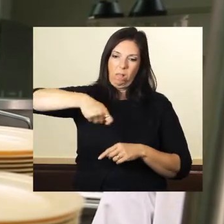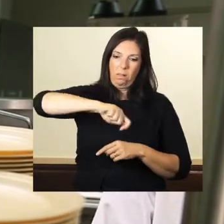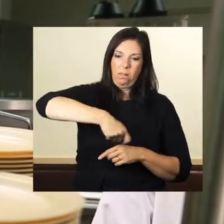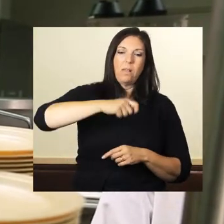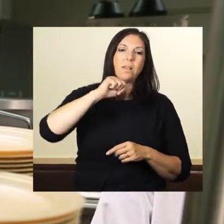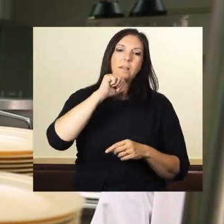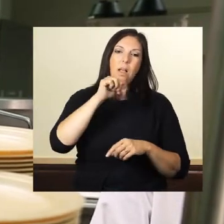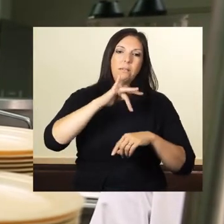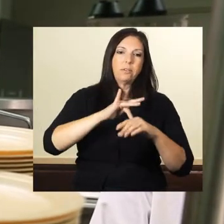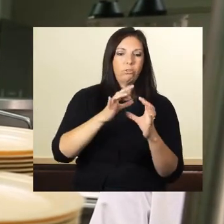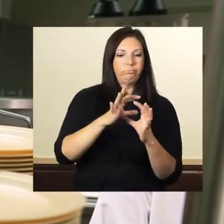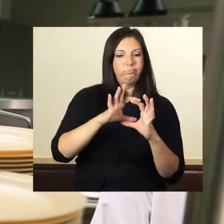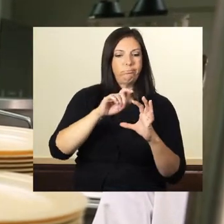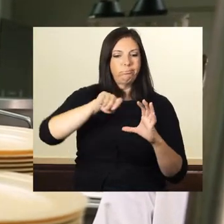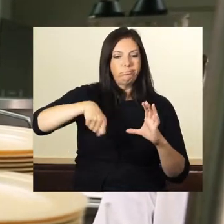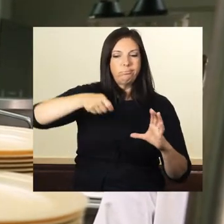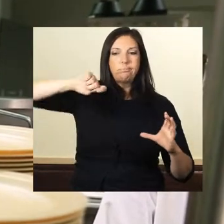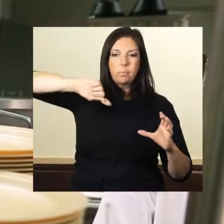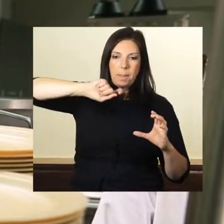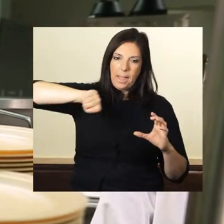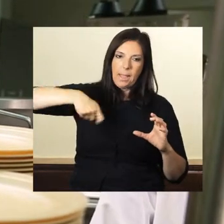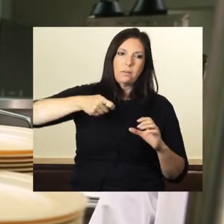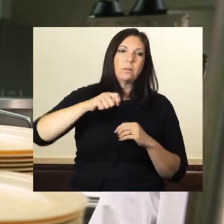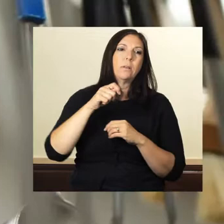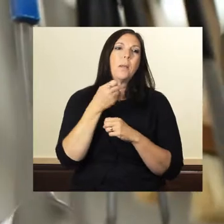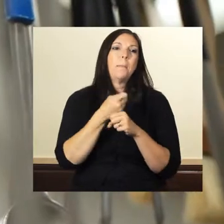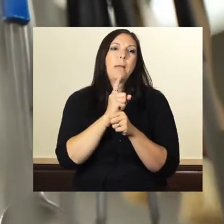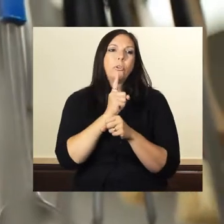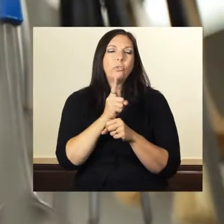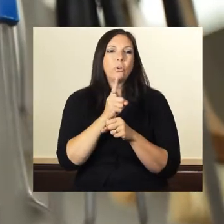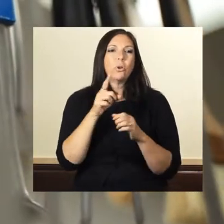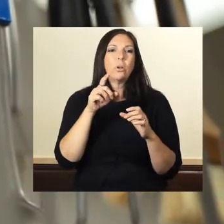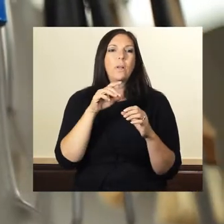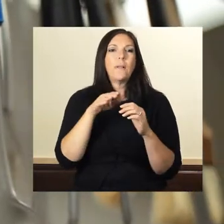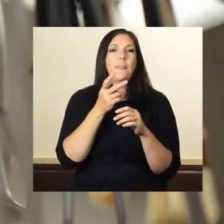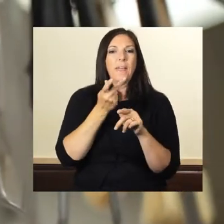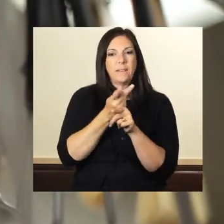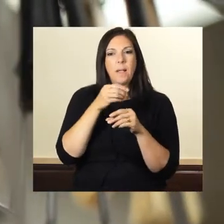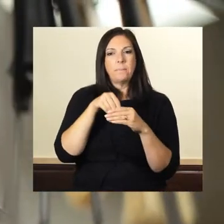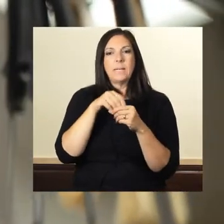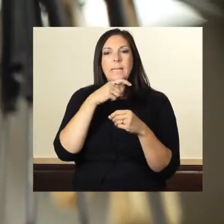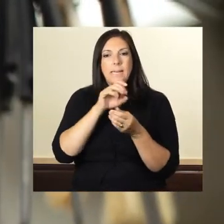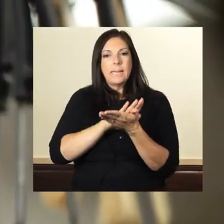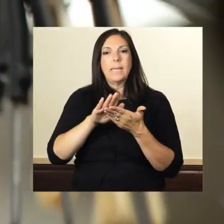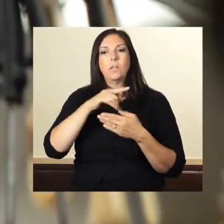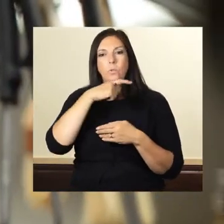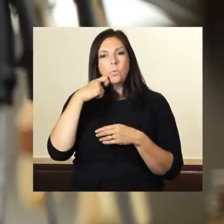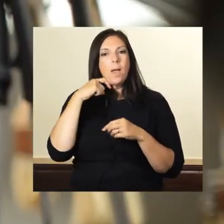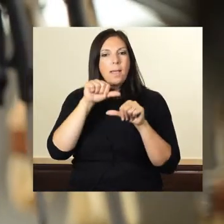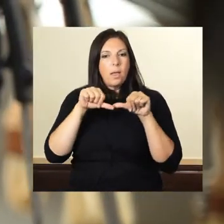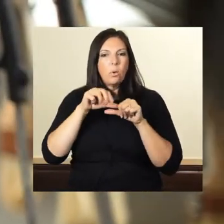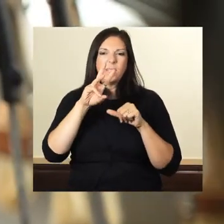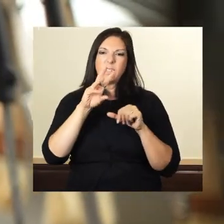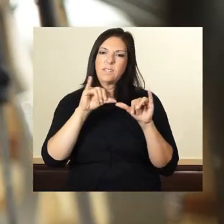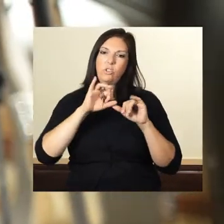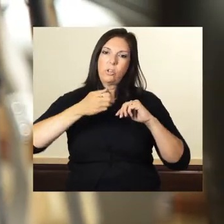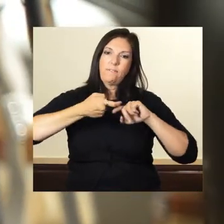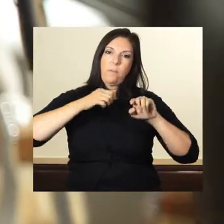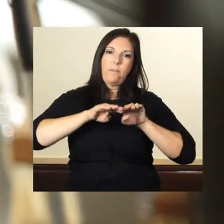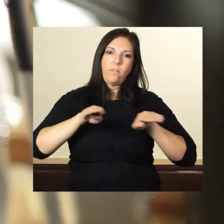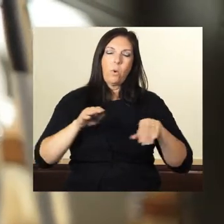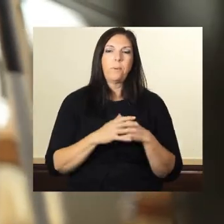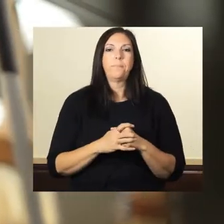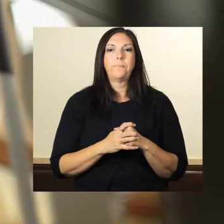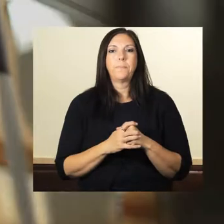Handle silverware and other utensils by the handles only. Always store kitchen utensils at least six inches off the floor